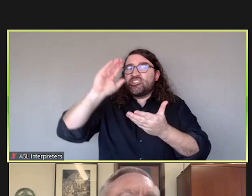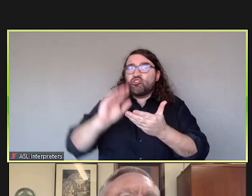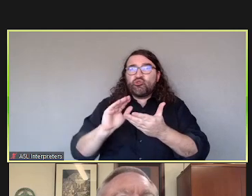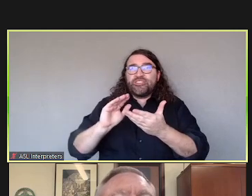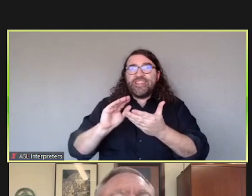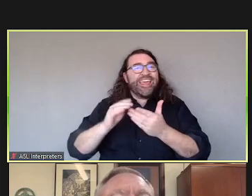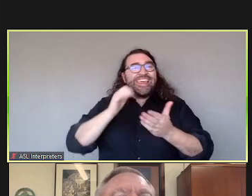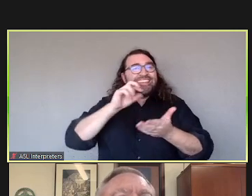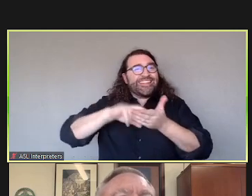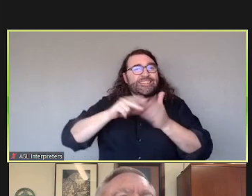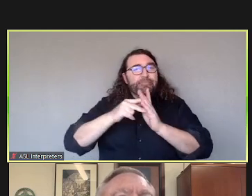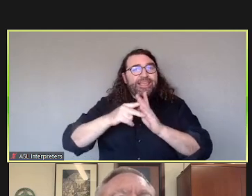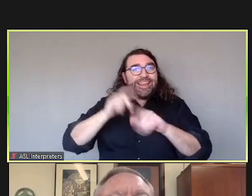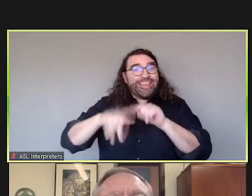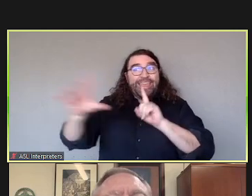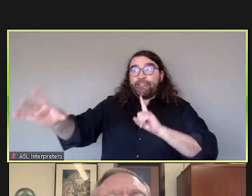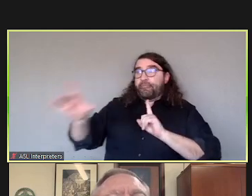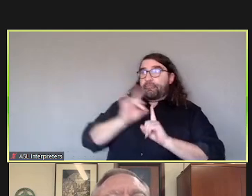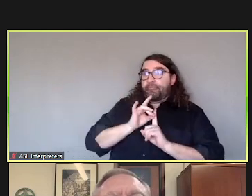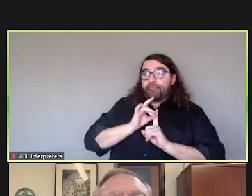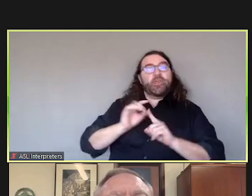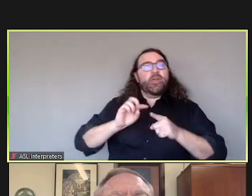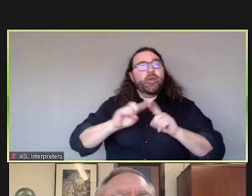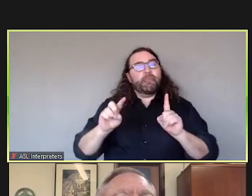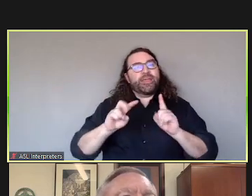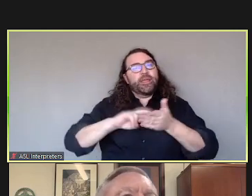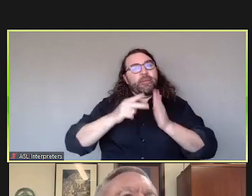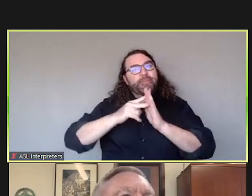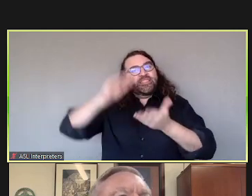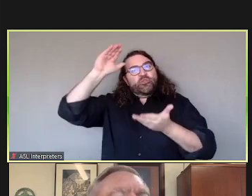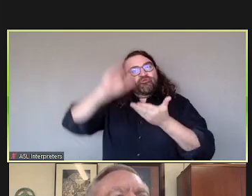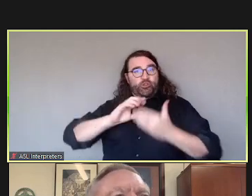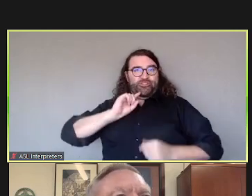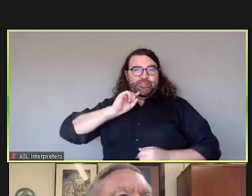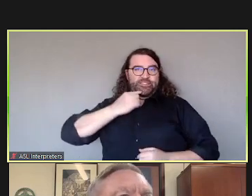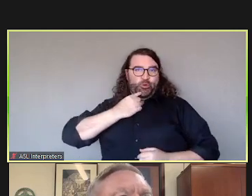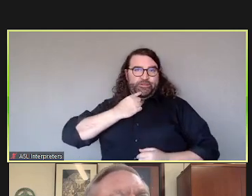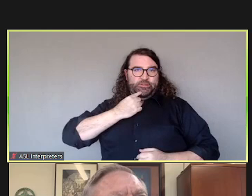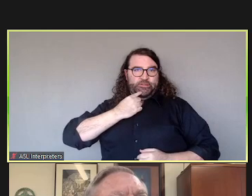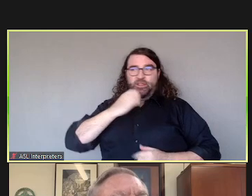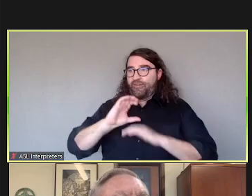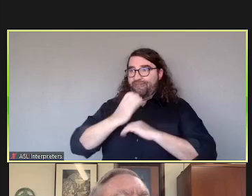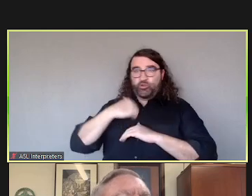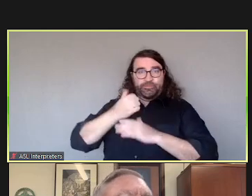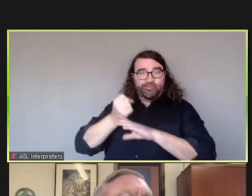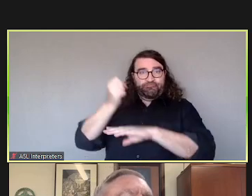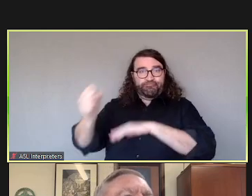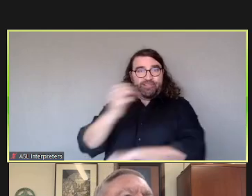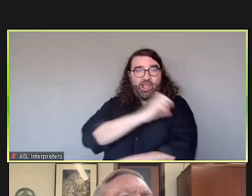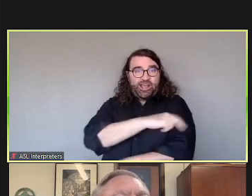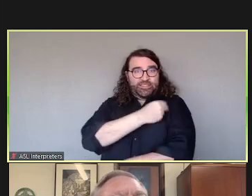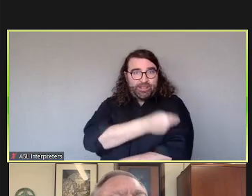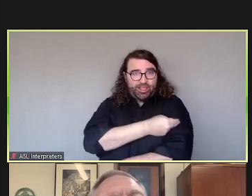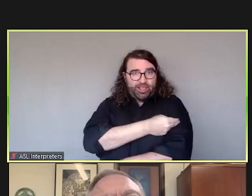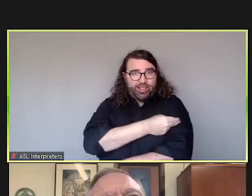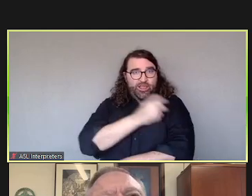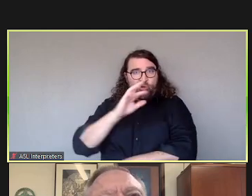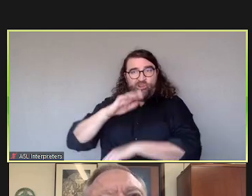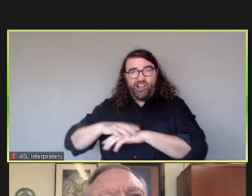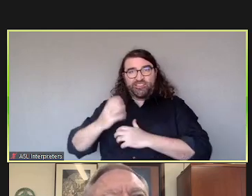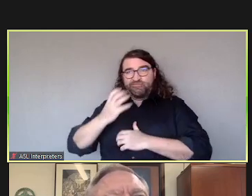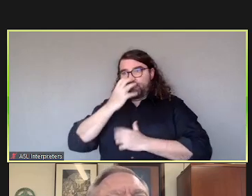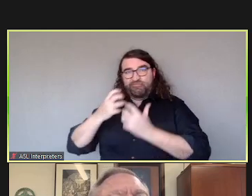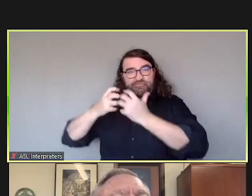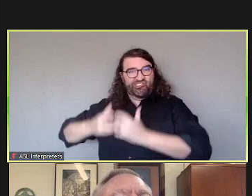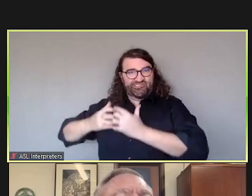getting COVID, but prevent myself from ending up in the hospital or being on a ventilator. So it's back up and running. We'll continue to